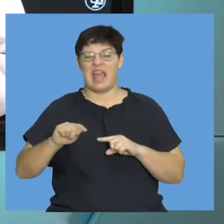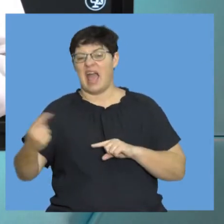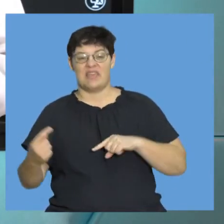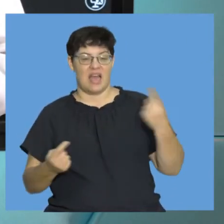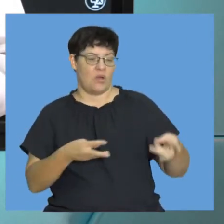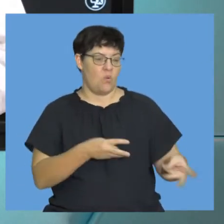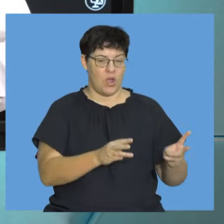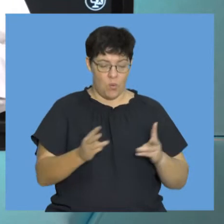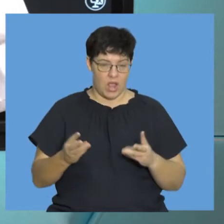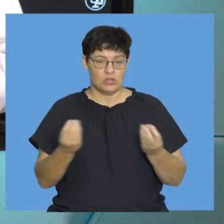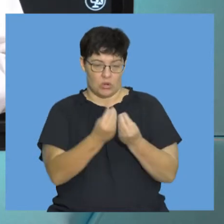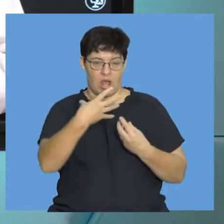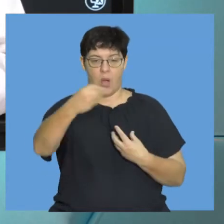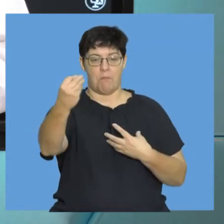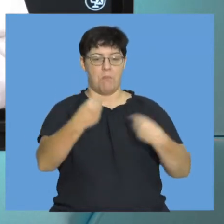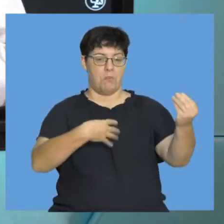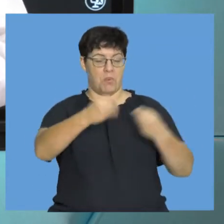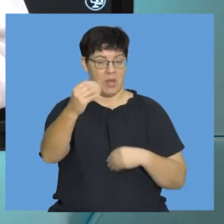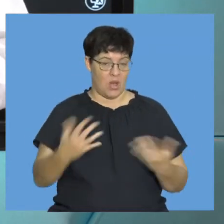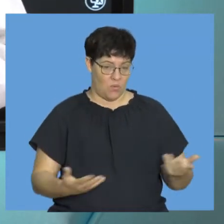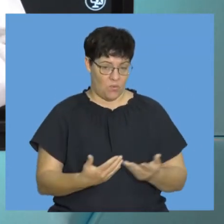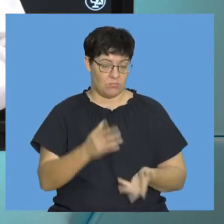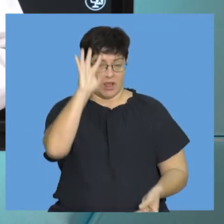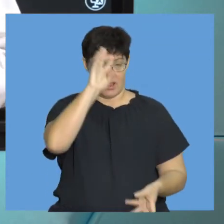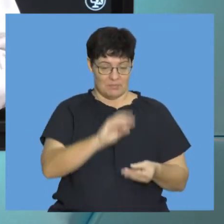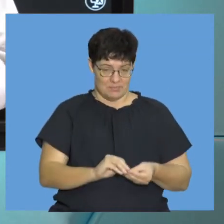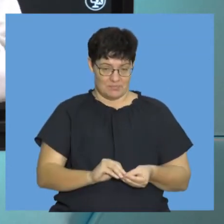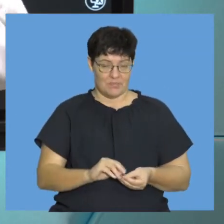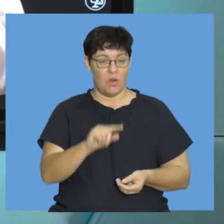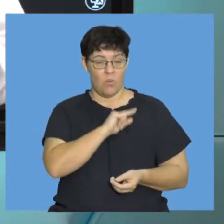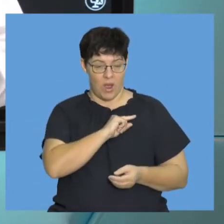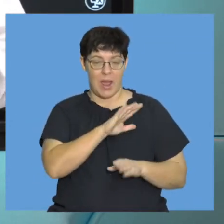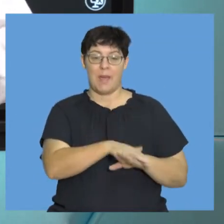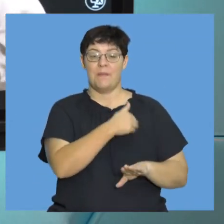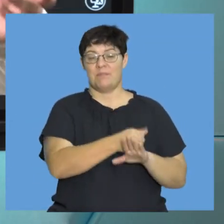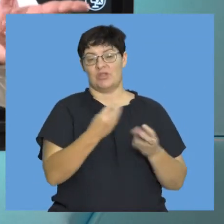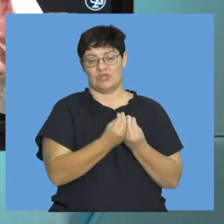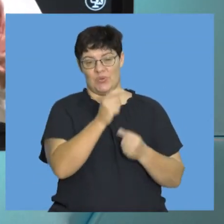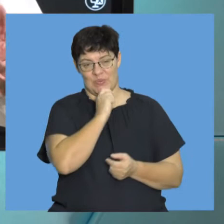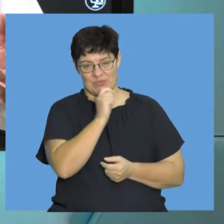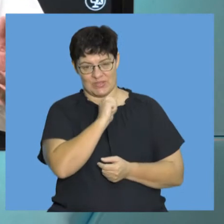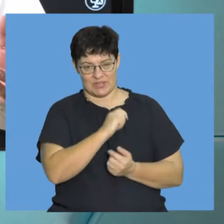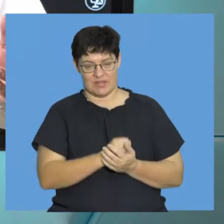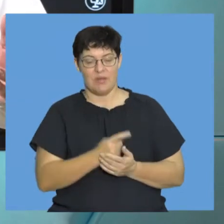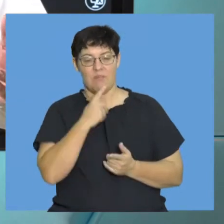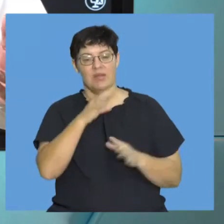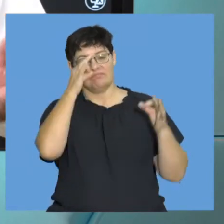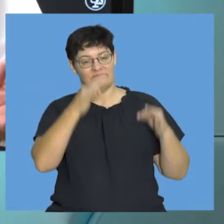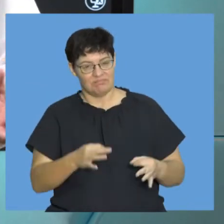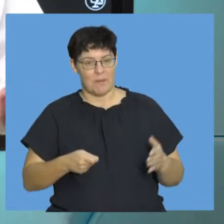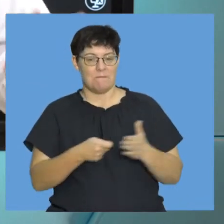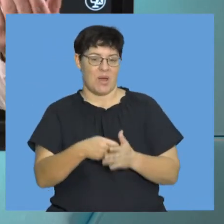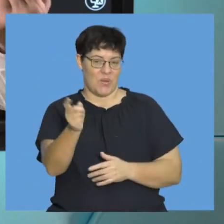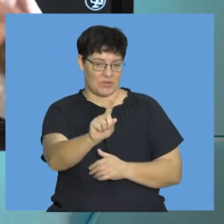left our business. Add together because we're using base stock, then determine what we need to purchase.